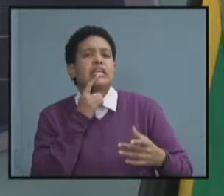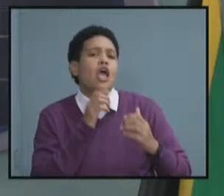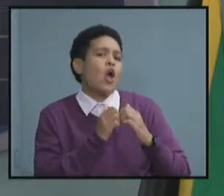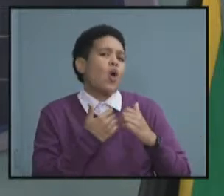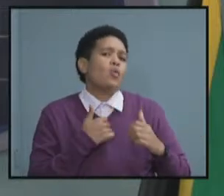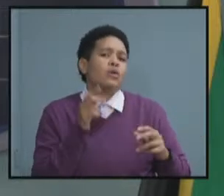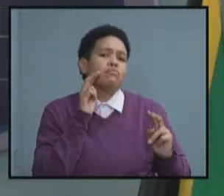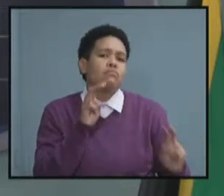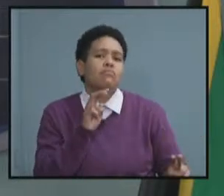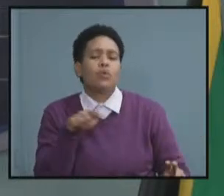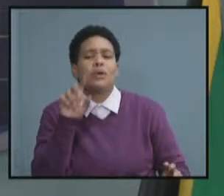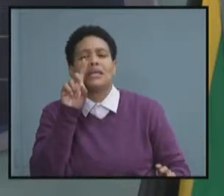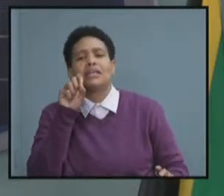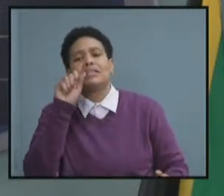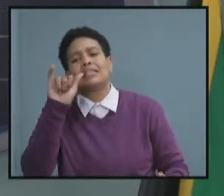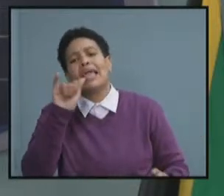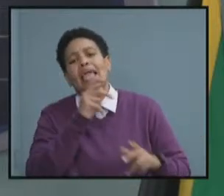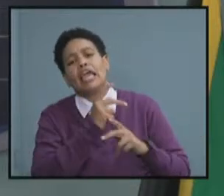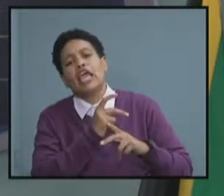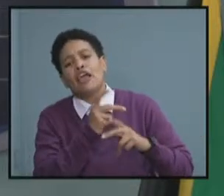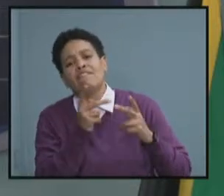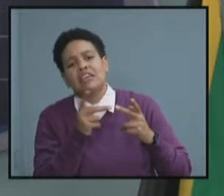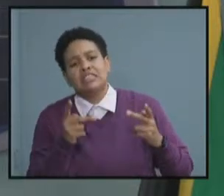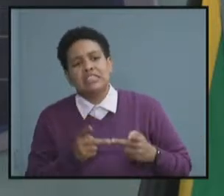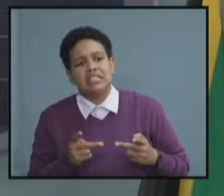will treat with daycare facilities.